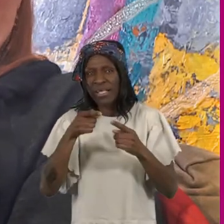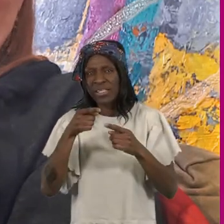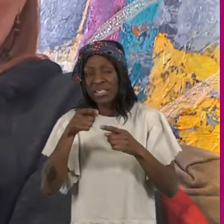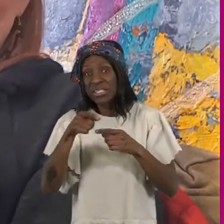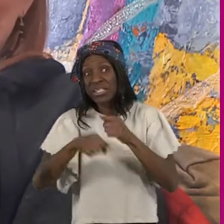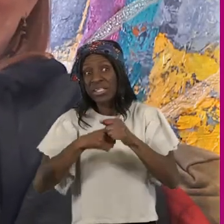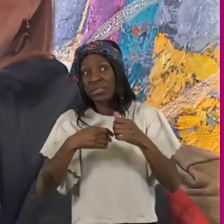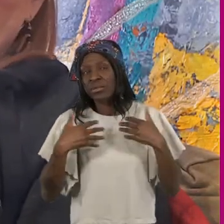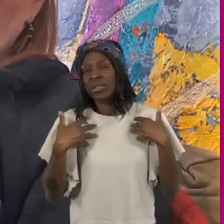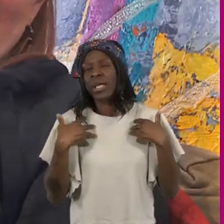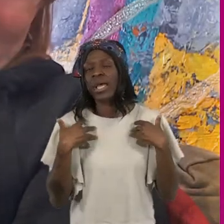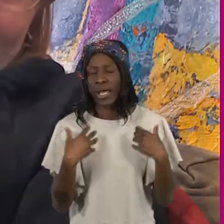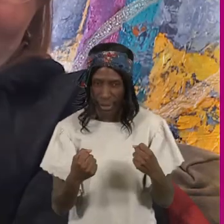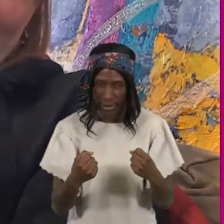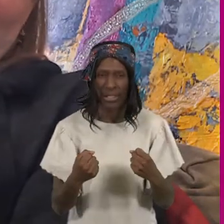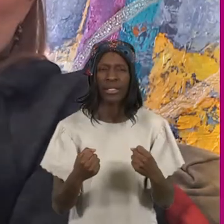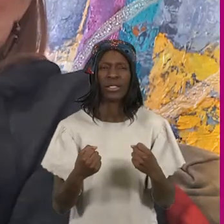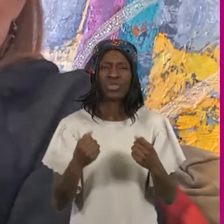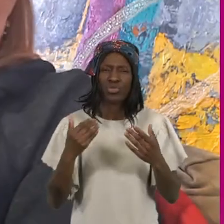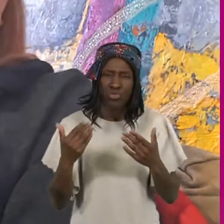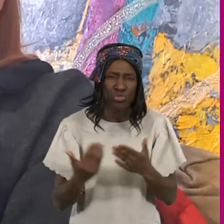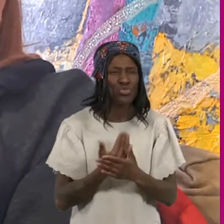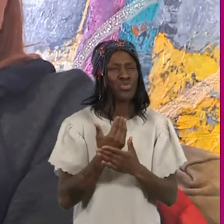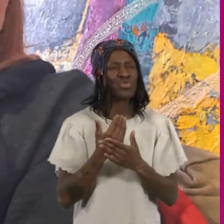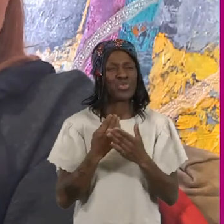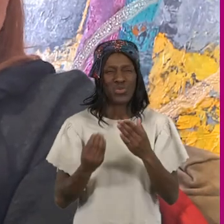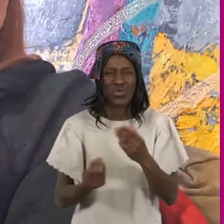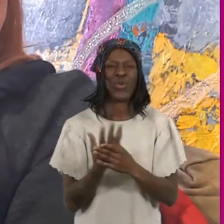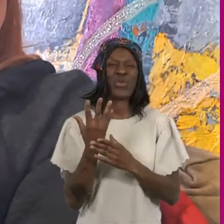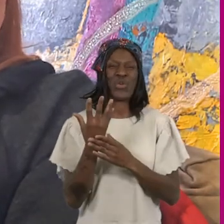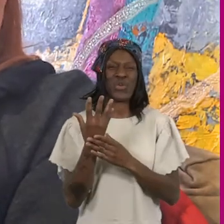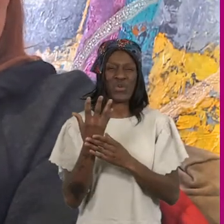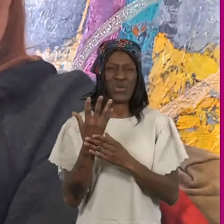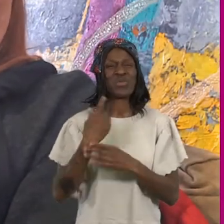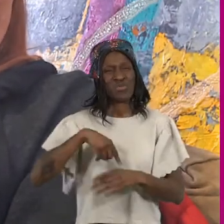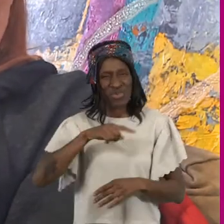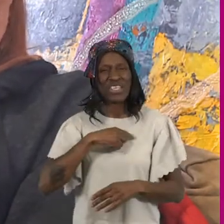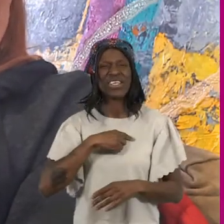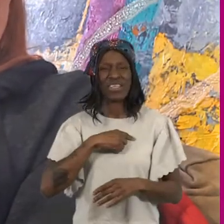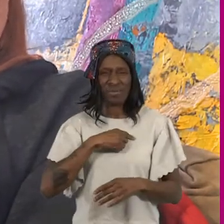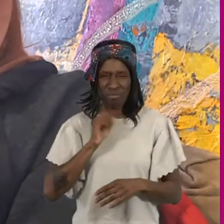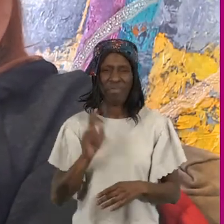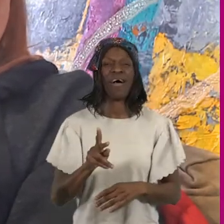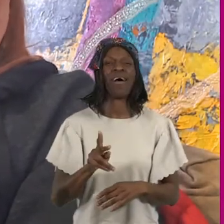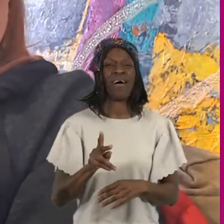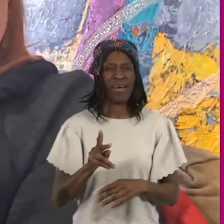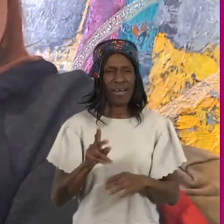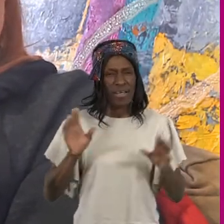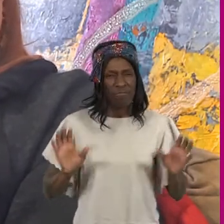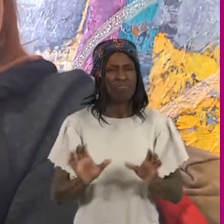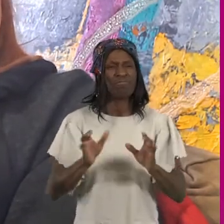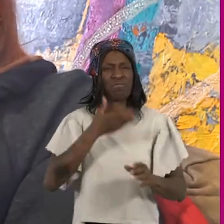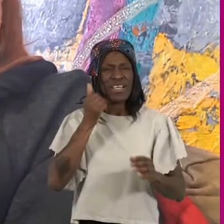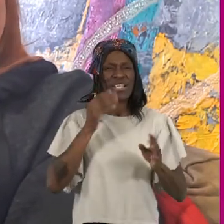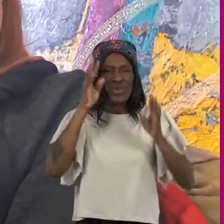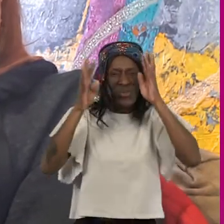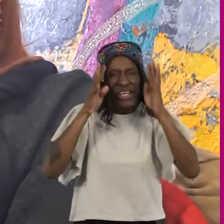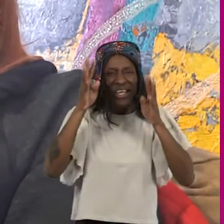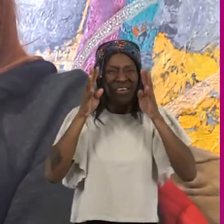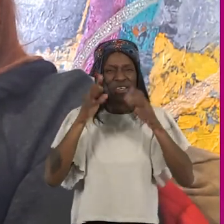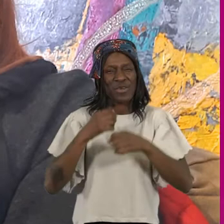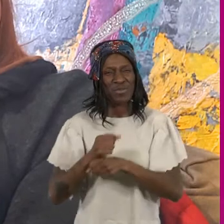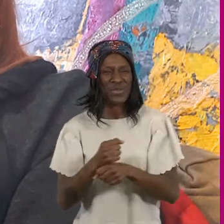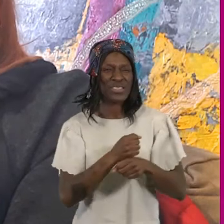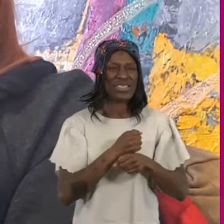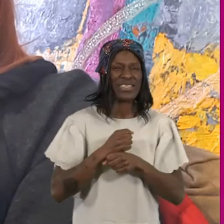of healing and rejuvenation and ensuring that we get back to doing what we do best,